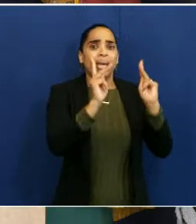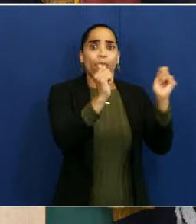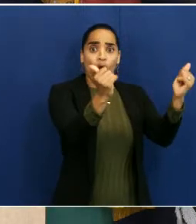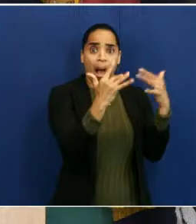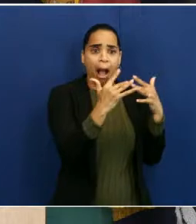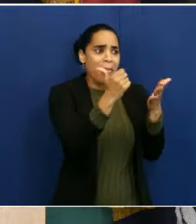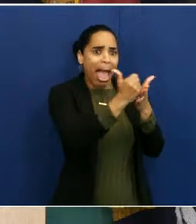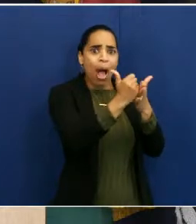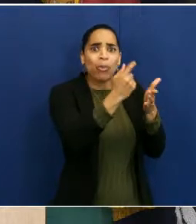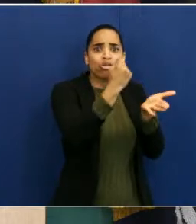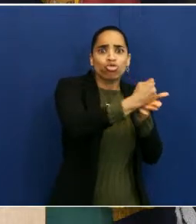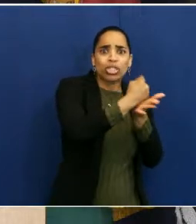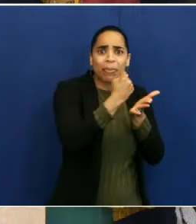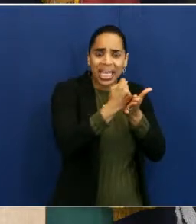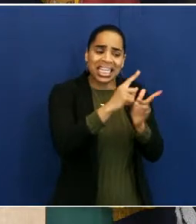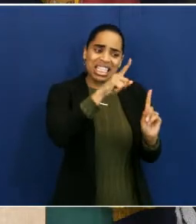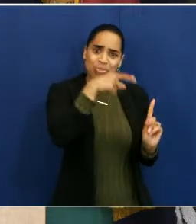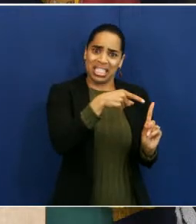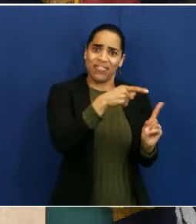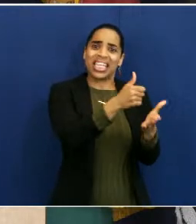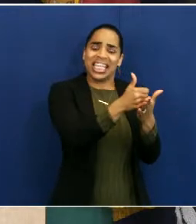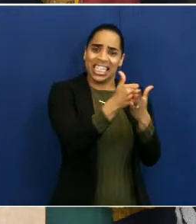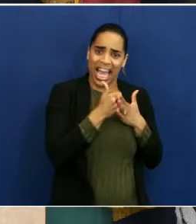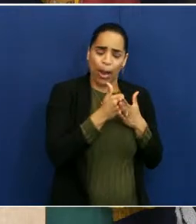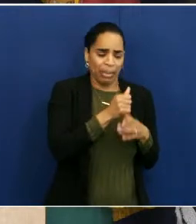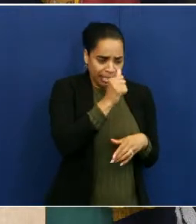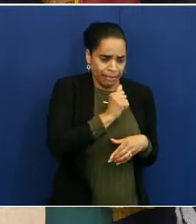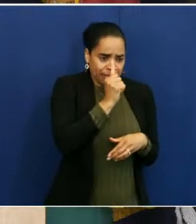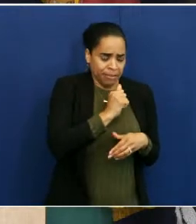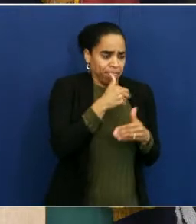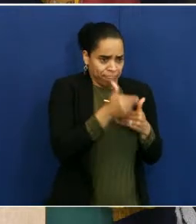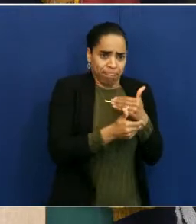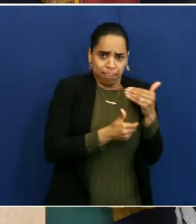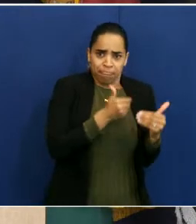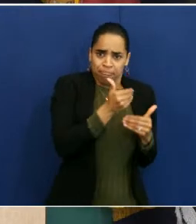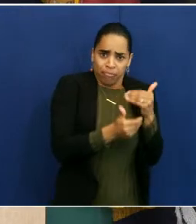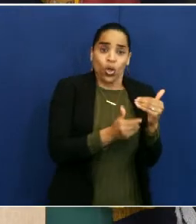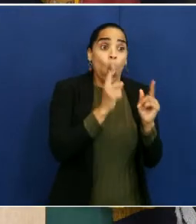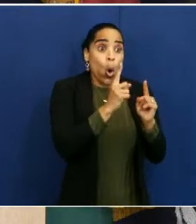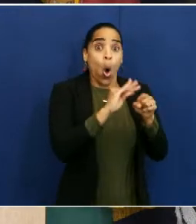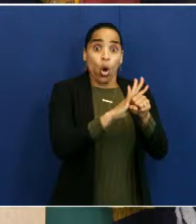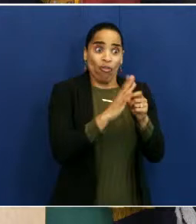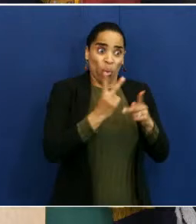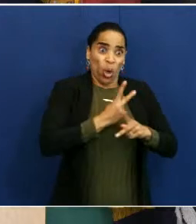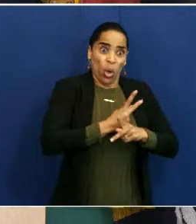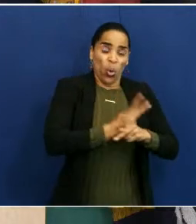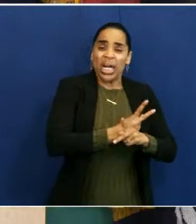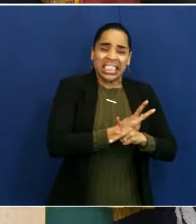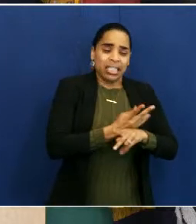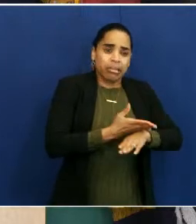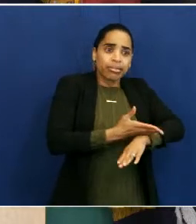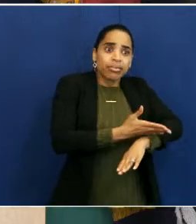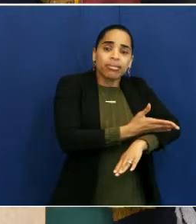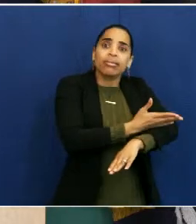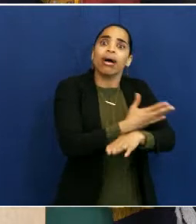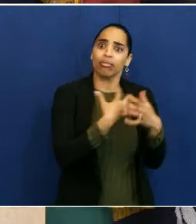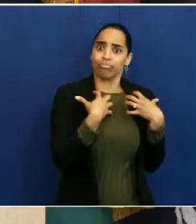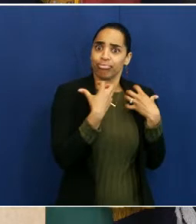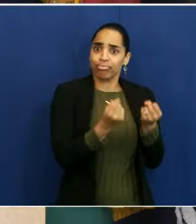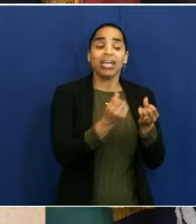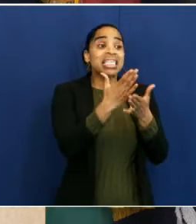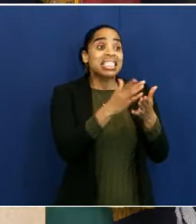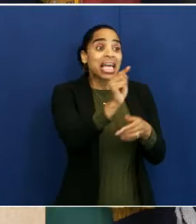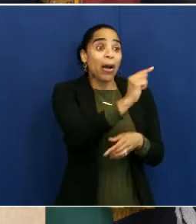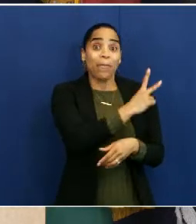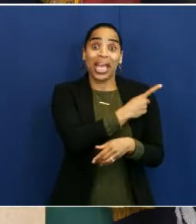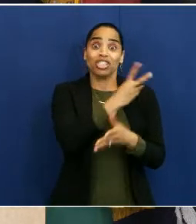a treatment specifically to help you so that it doesn't get worse for you. And so some of the comments that we've heard from some of the patients